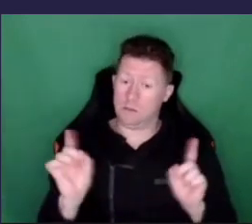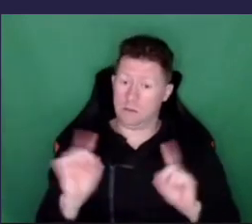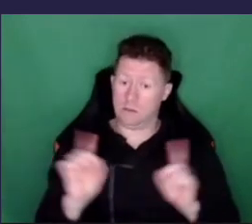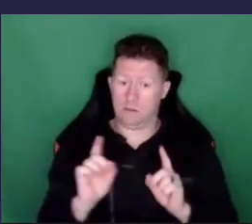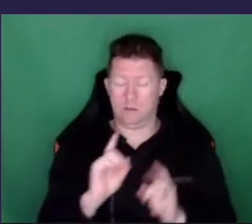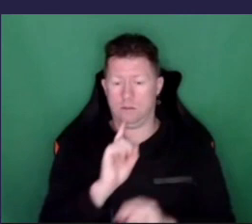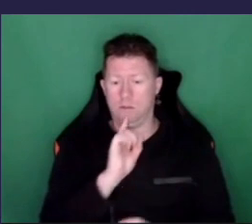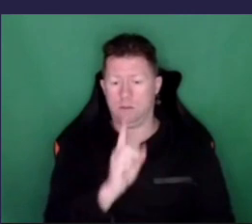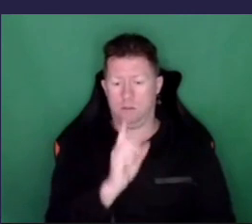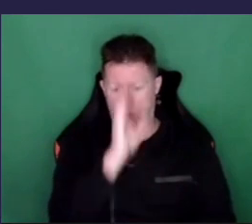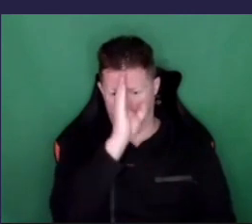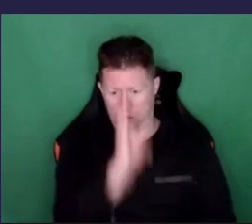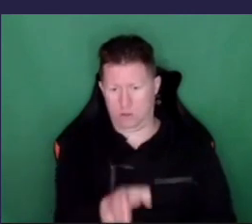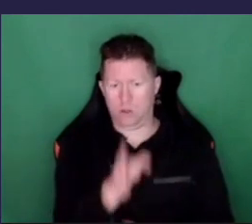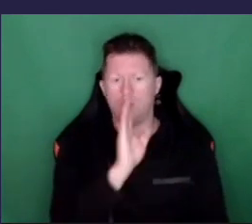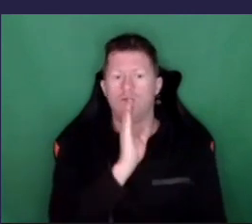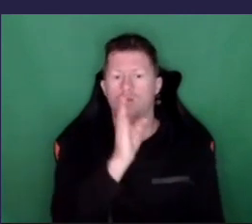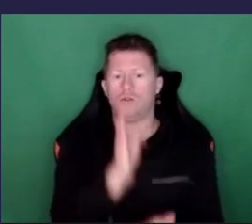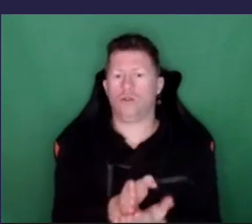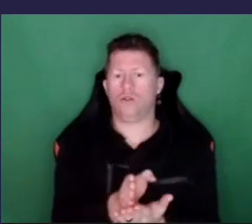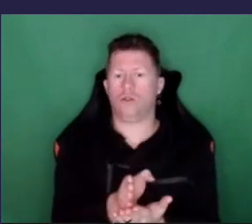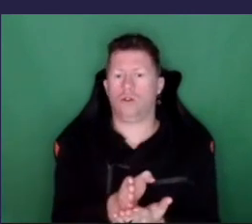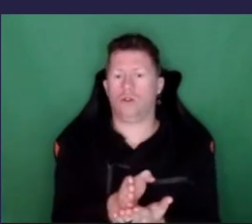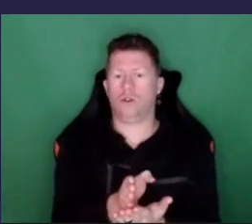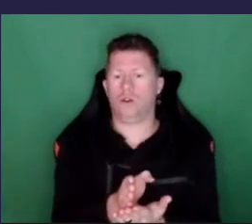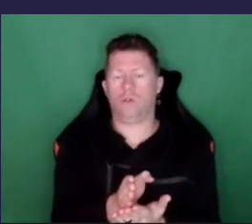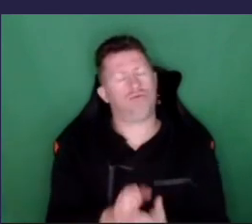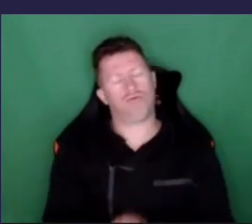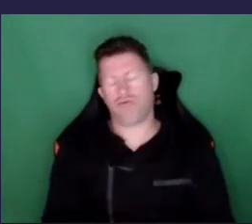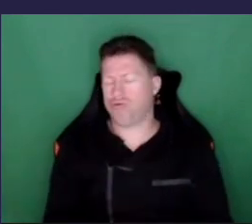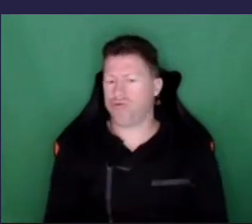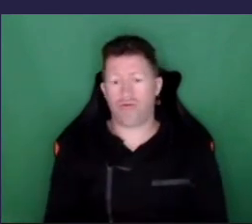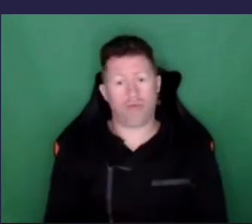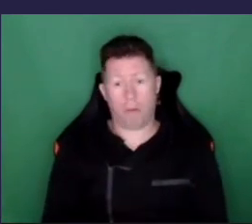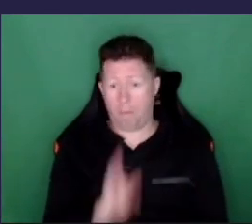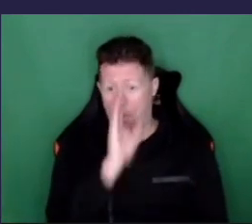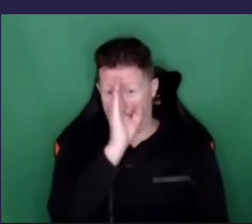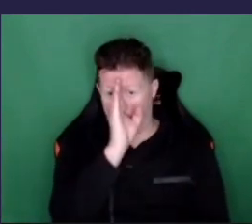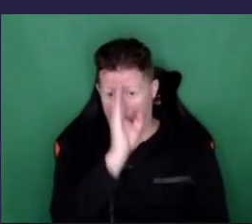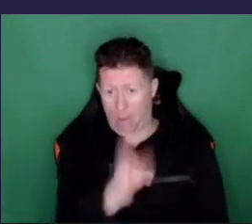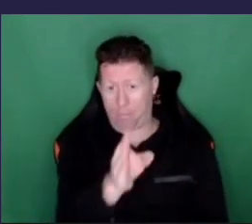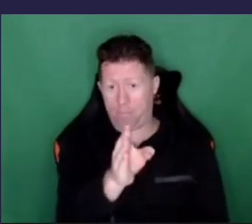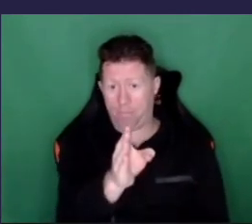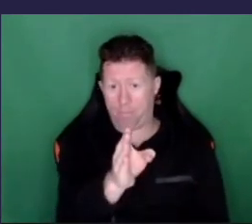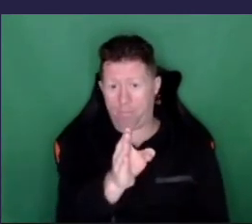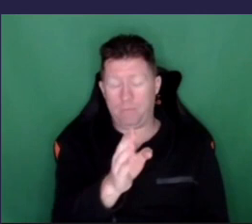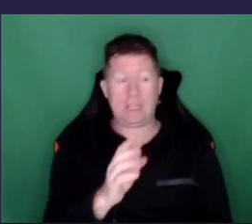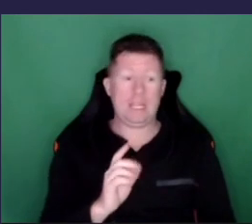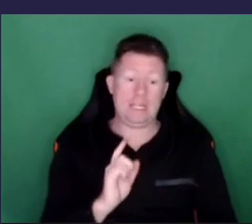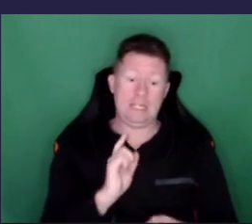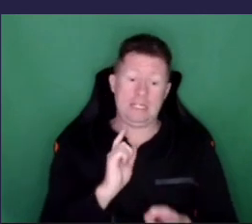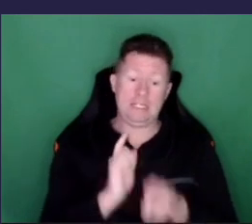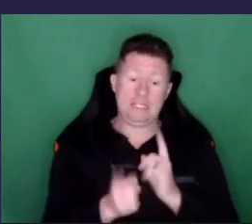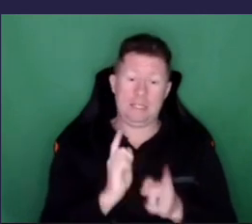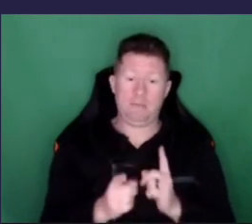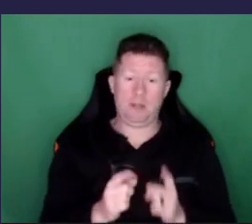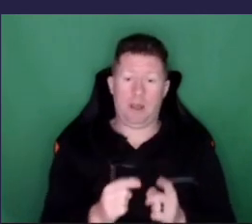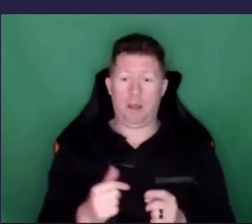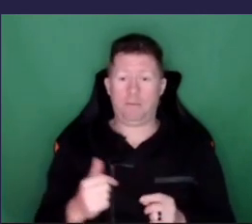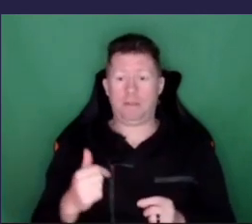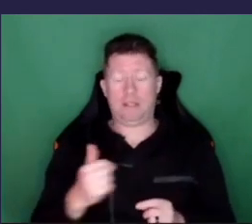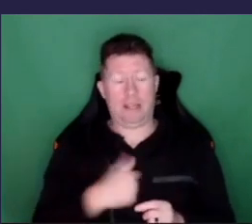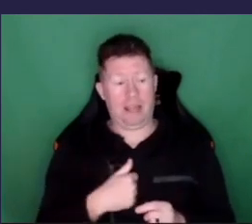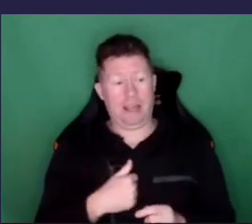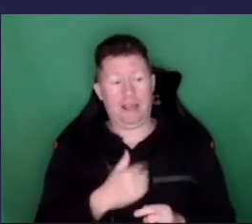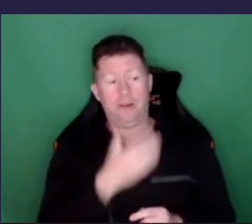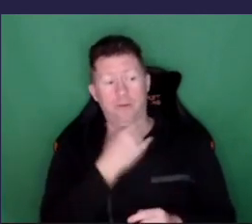honesty. She just tells you like it is. And sometimes it would be a lot more comfortable for me if she